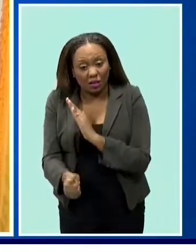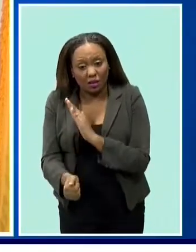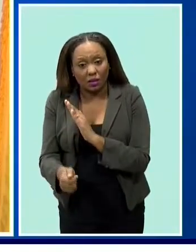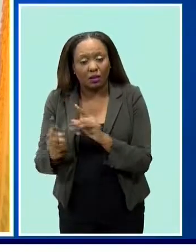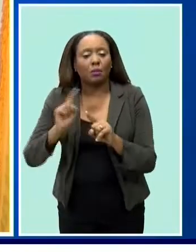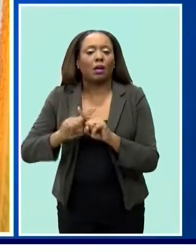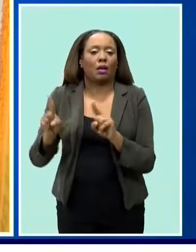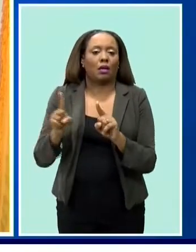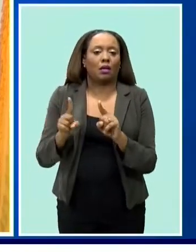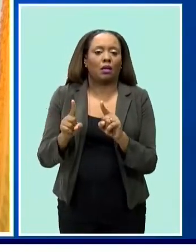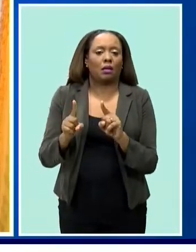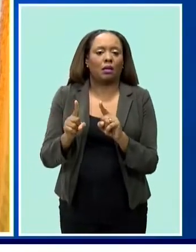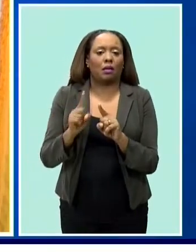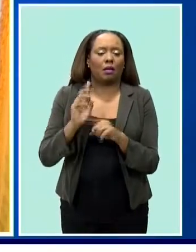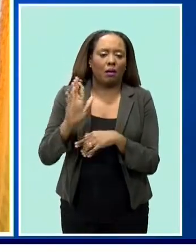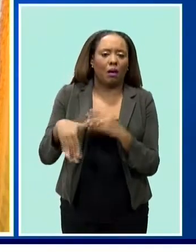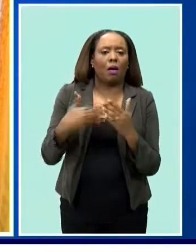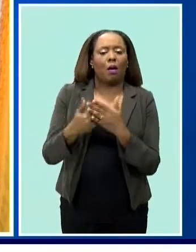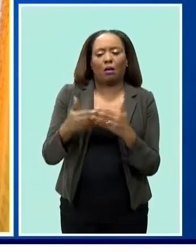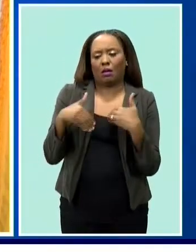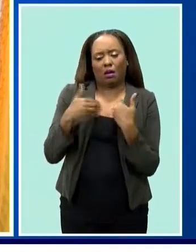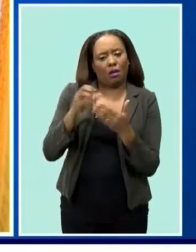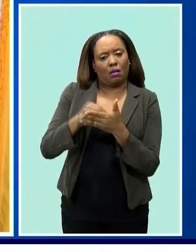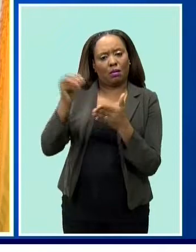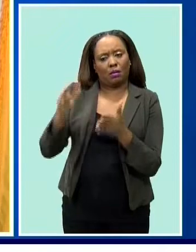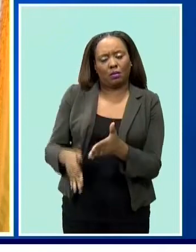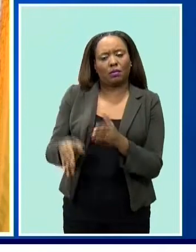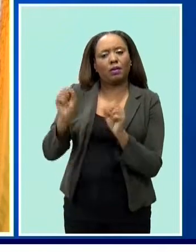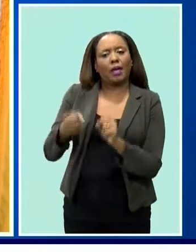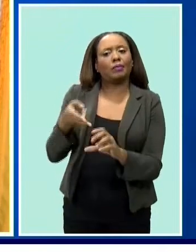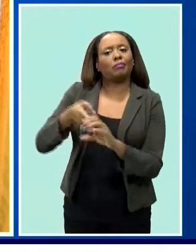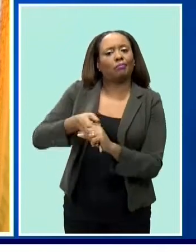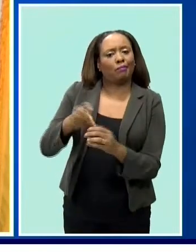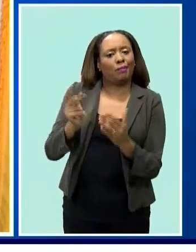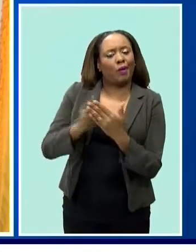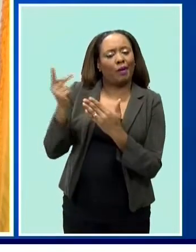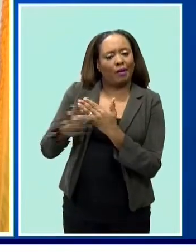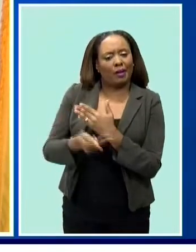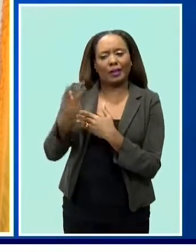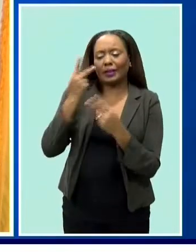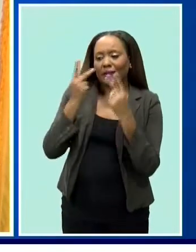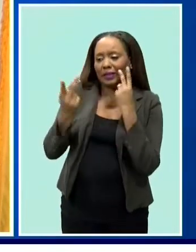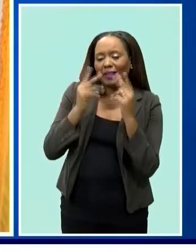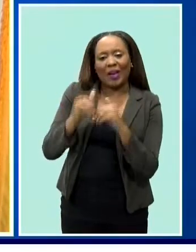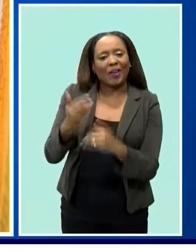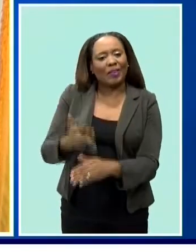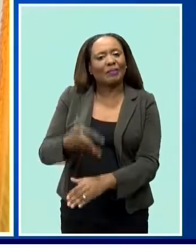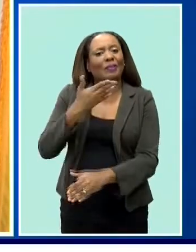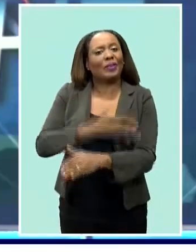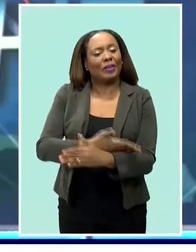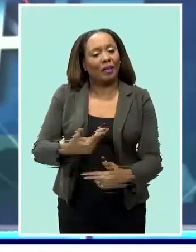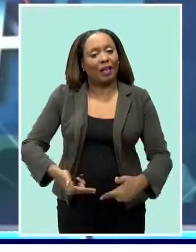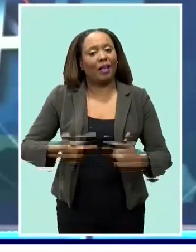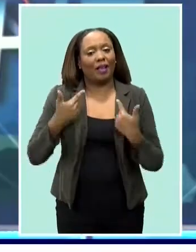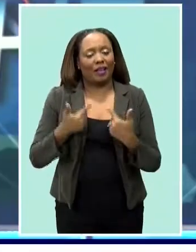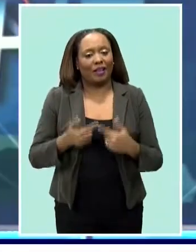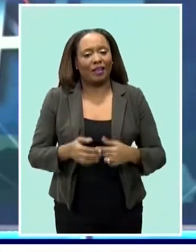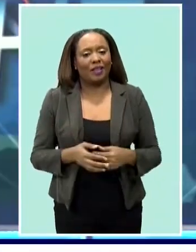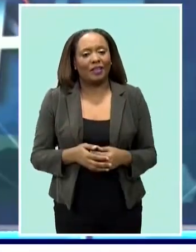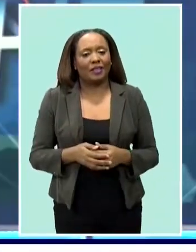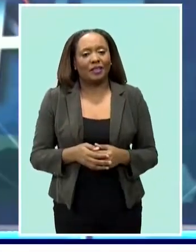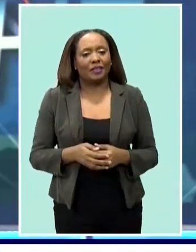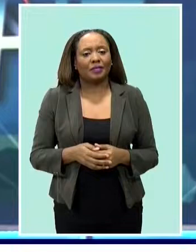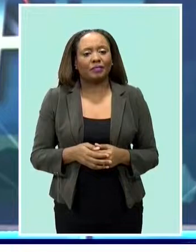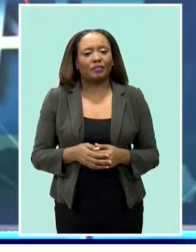sure for all the young students that are out there, you can try this program and see what it does with your life.